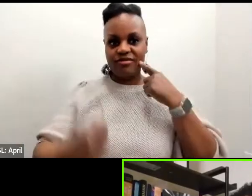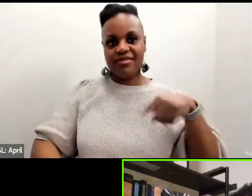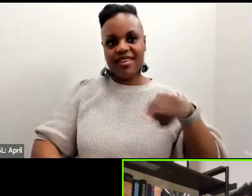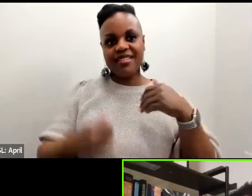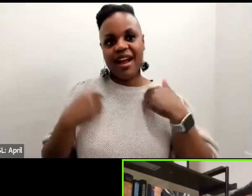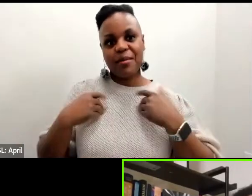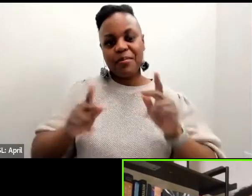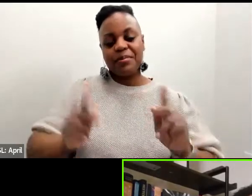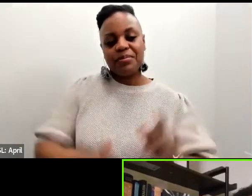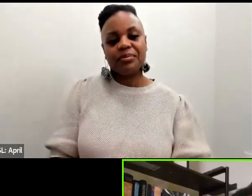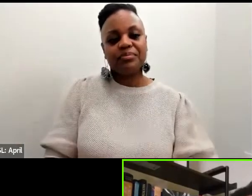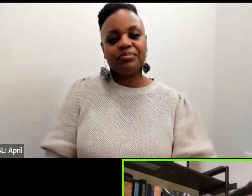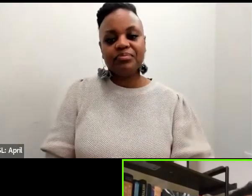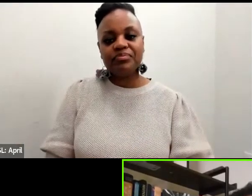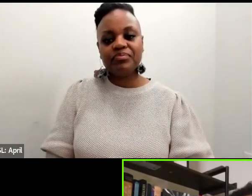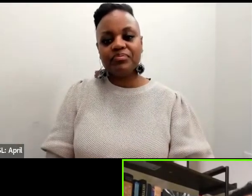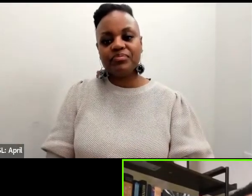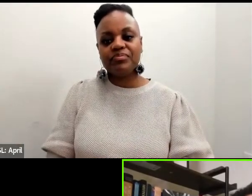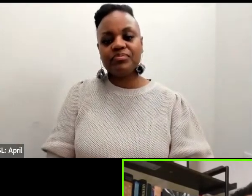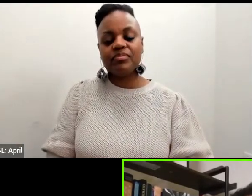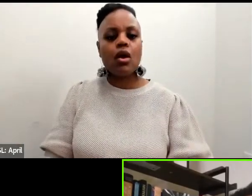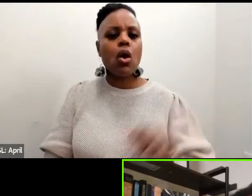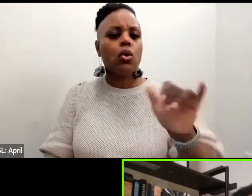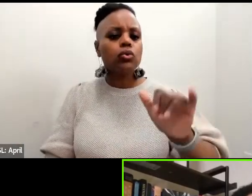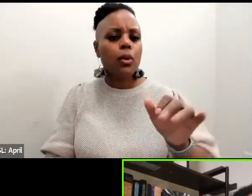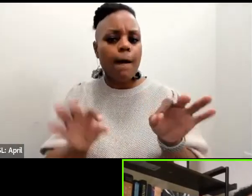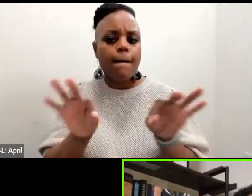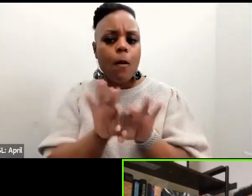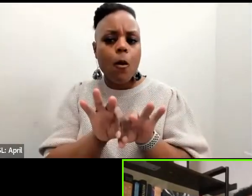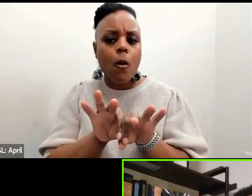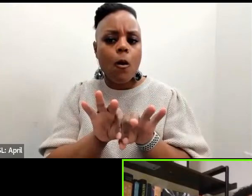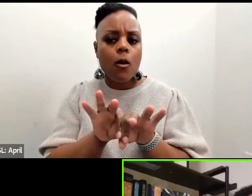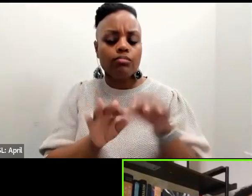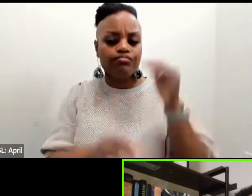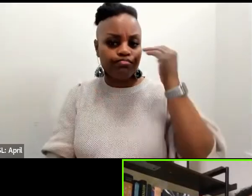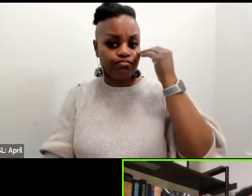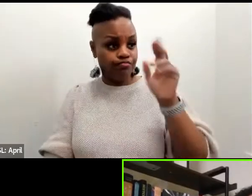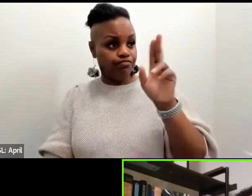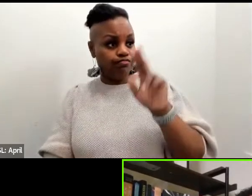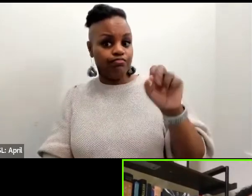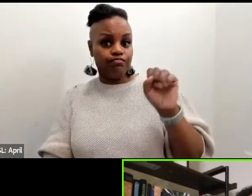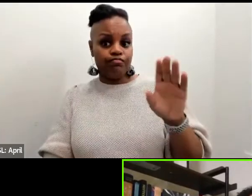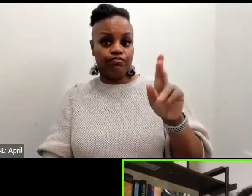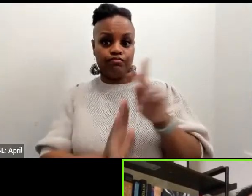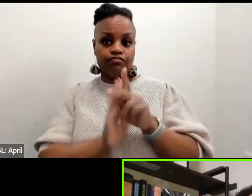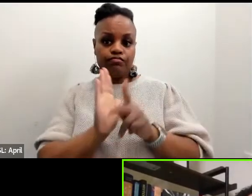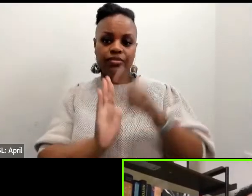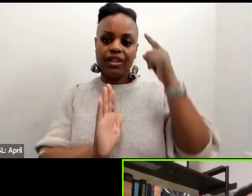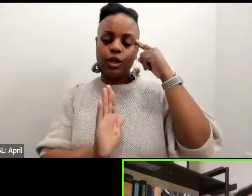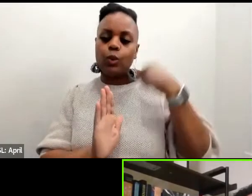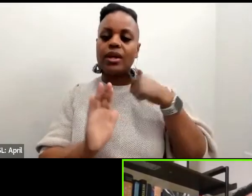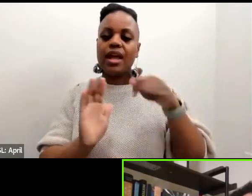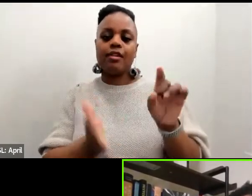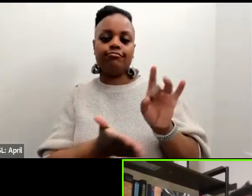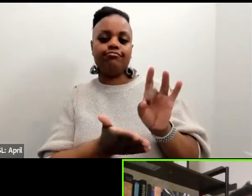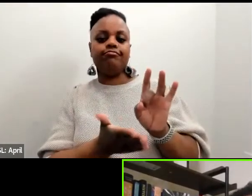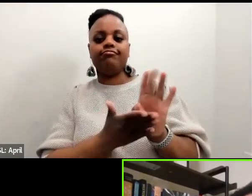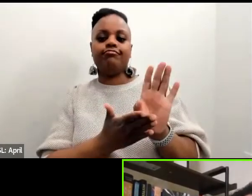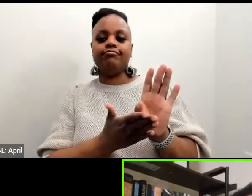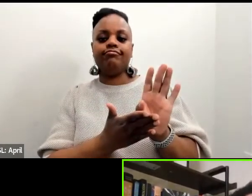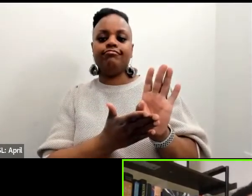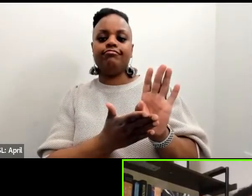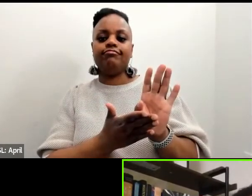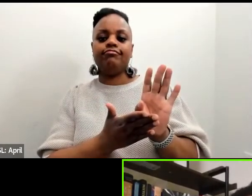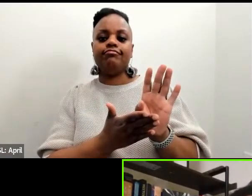Muslim Brotherhood can be exiled or imprisoned away. In our book, we note that the conditions that led to the rise of the